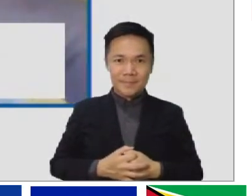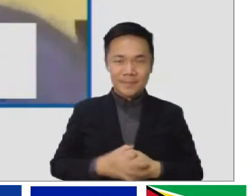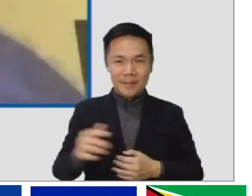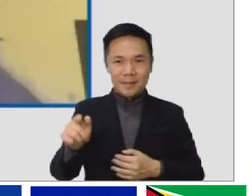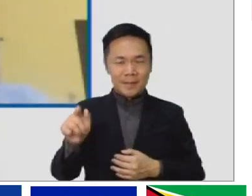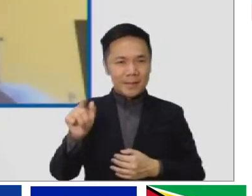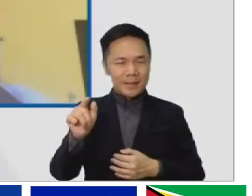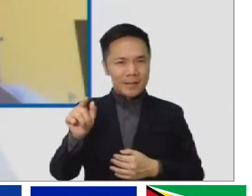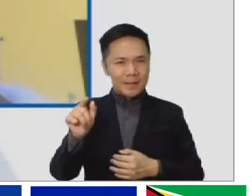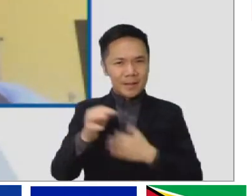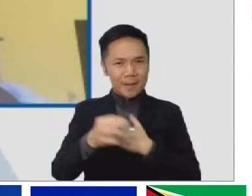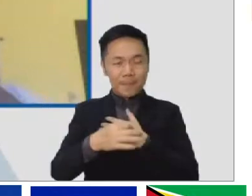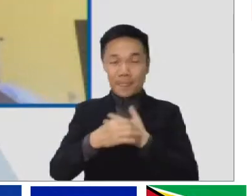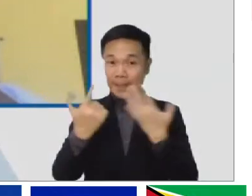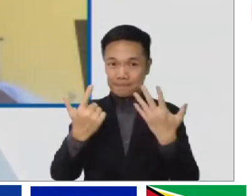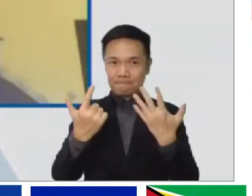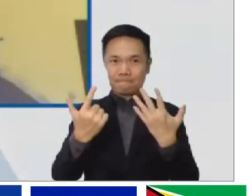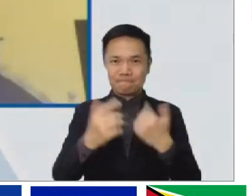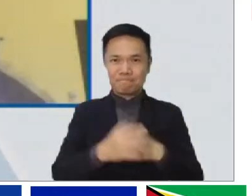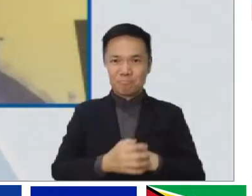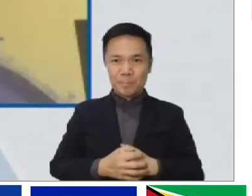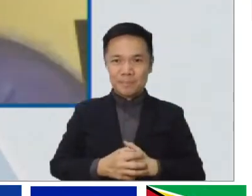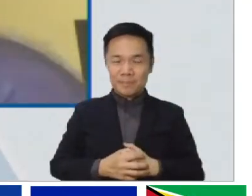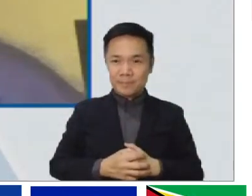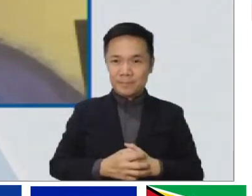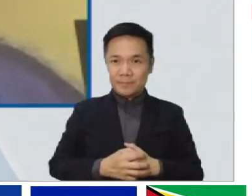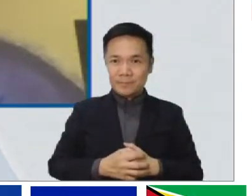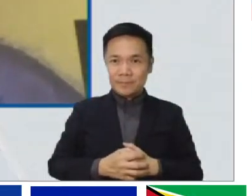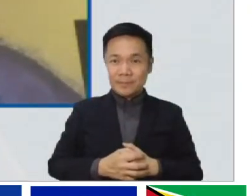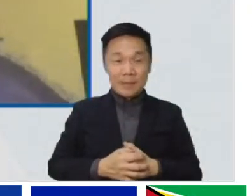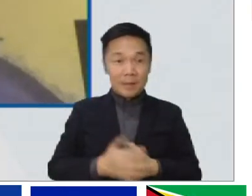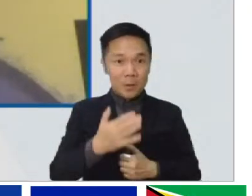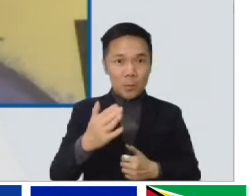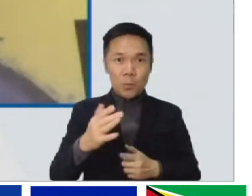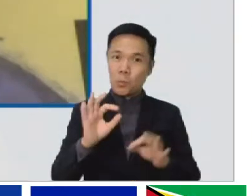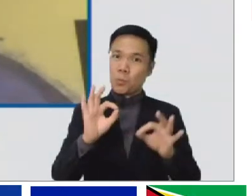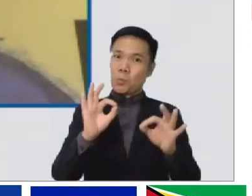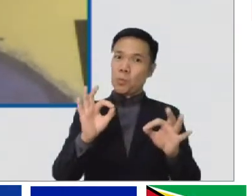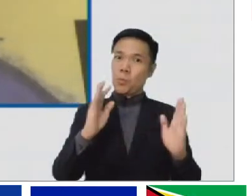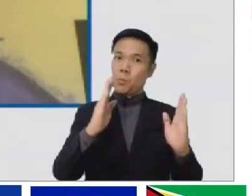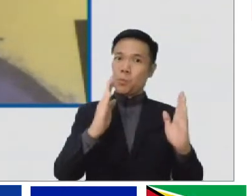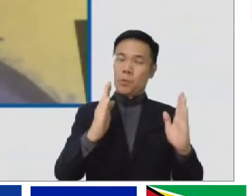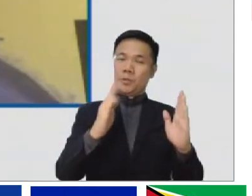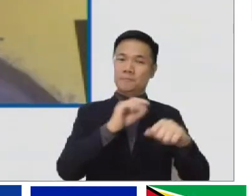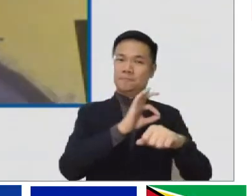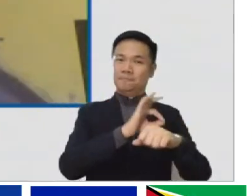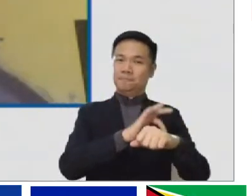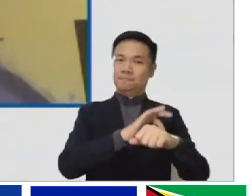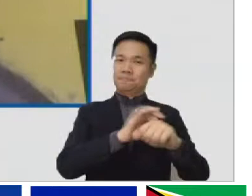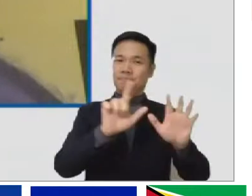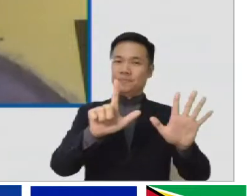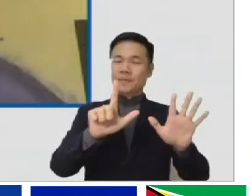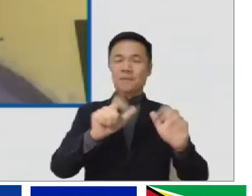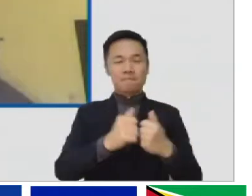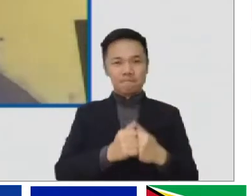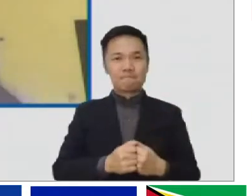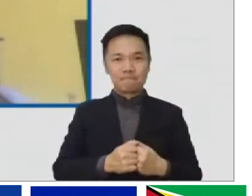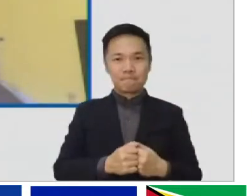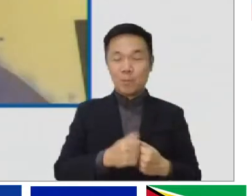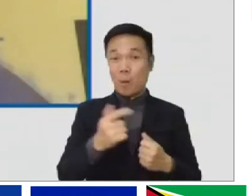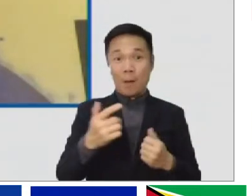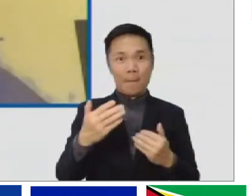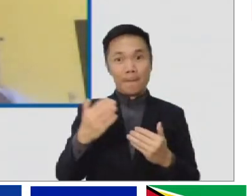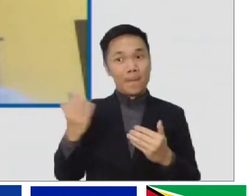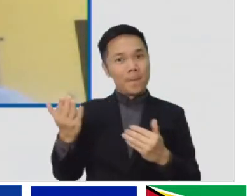Which fortunately, and everybody is keeping to, which will allow us a fair amount of time for questions and answers and maybe